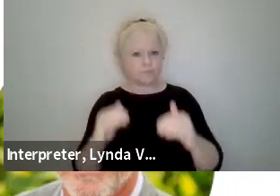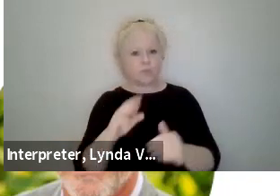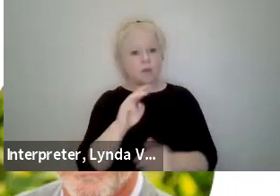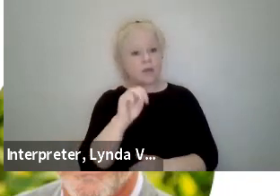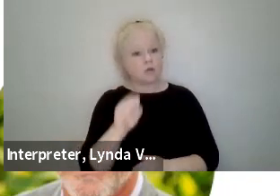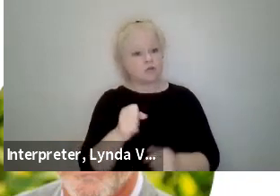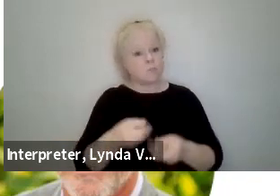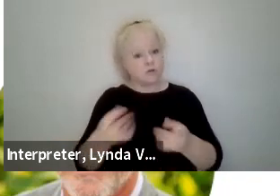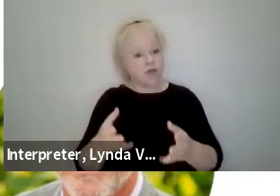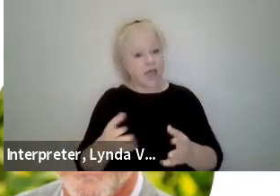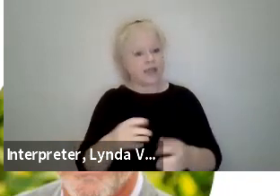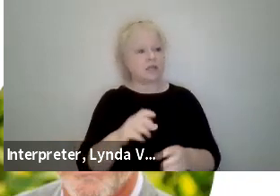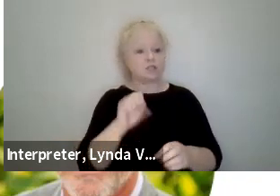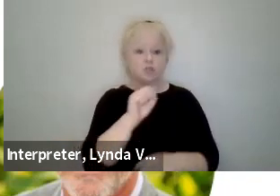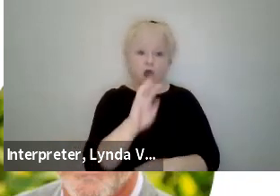software